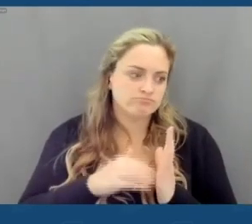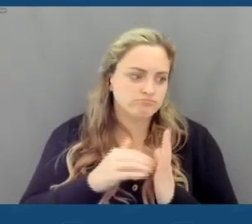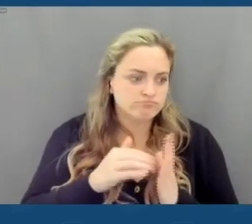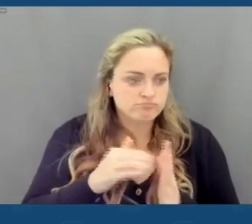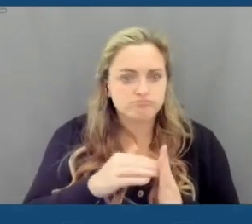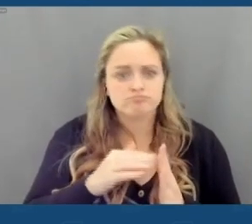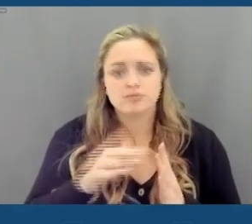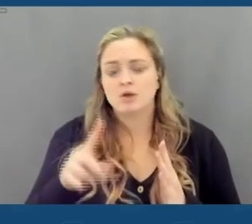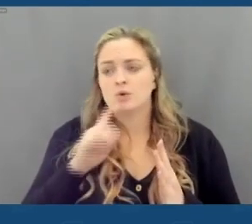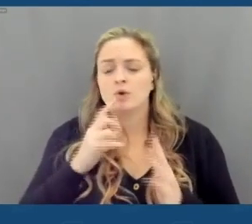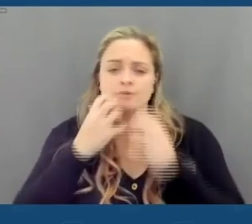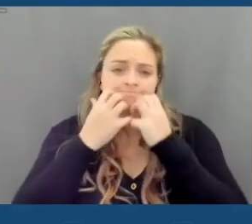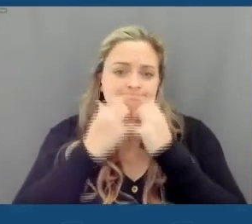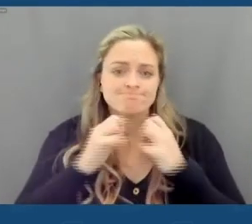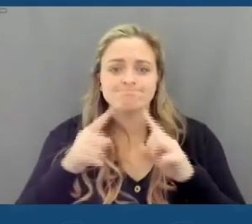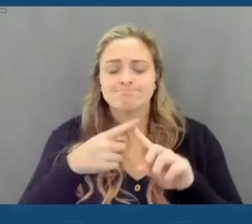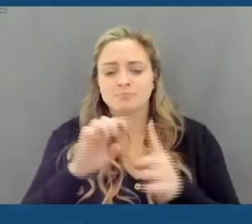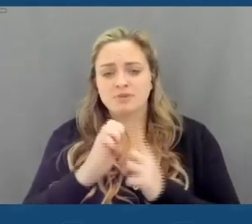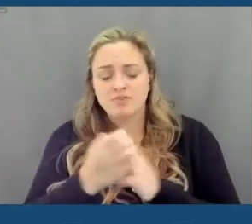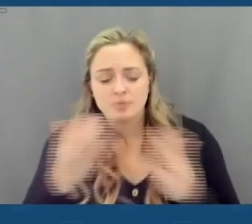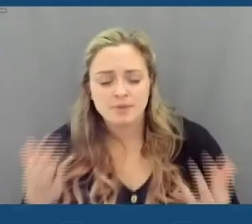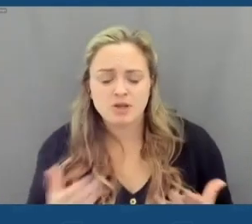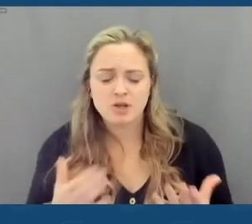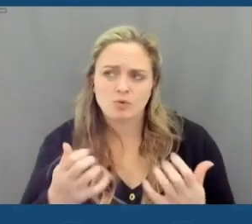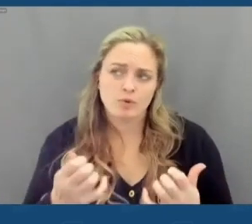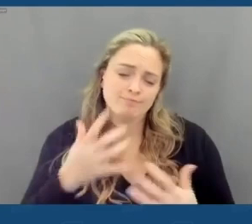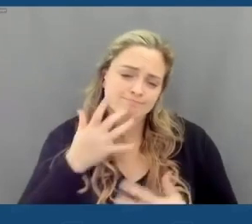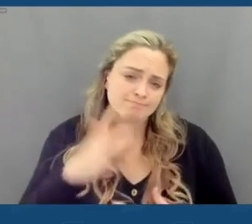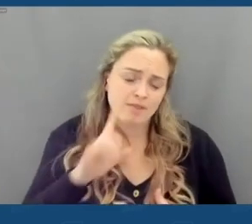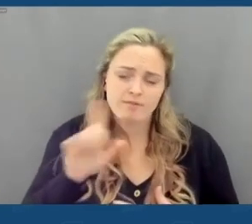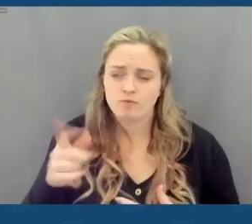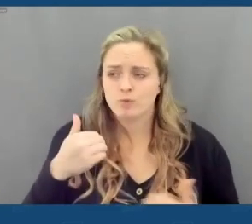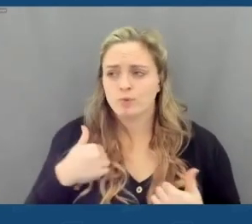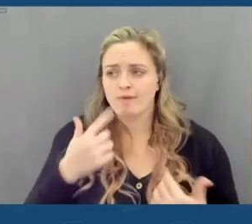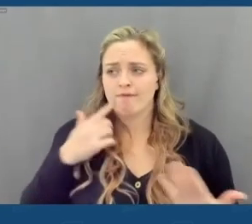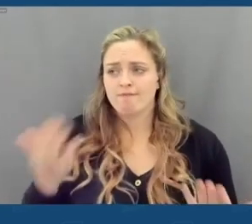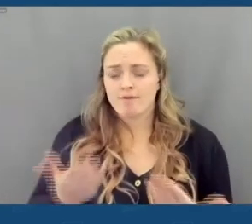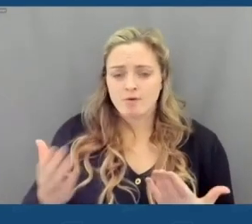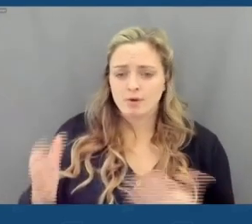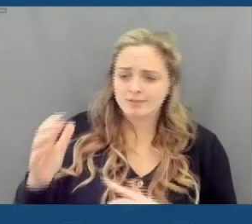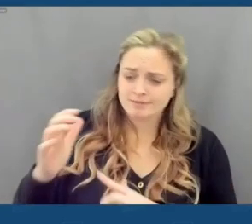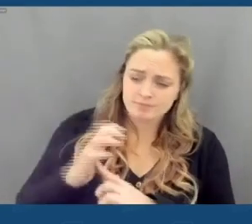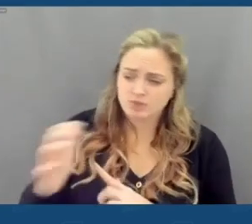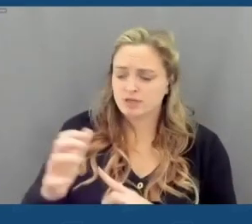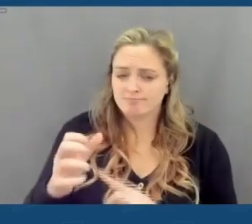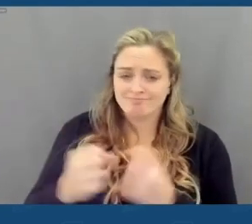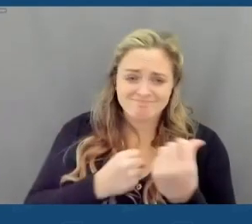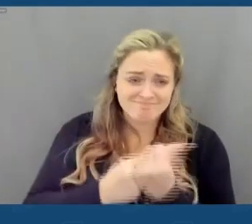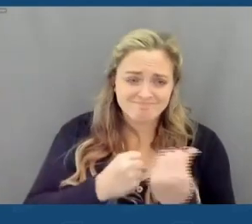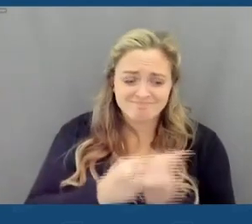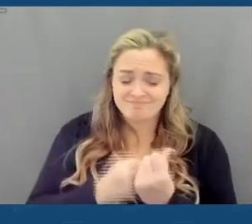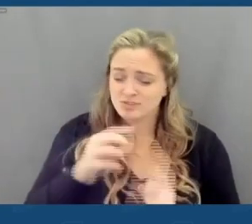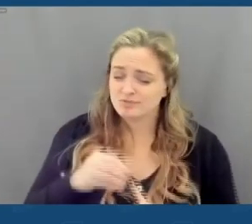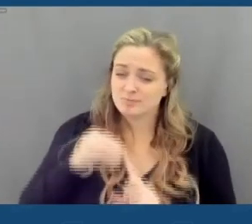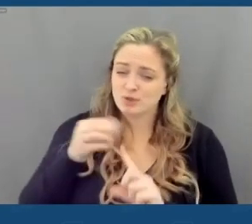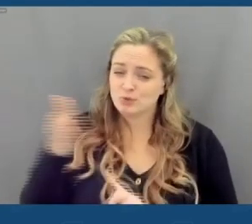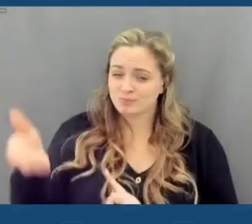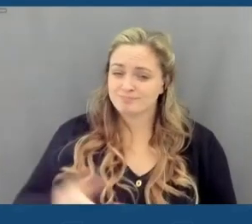so passionate about the environment here, and we are blessed to have you as a champion advocate. No, she's one of a kind. She's one of a